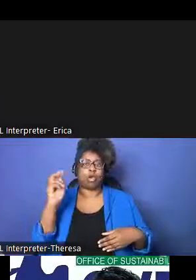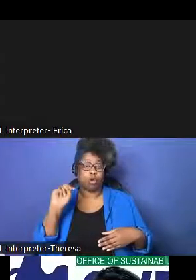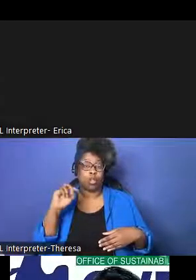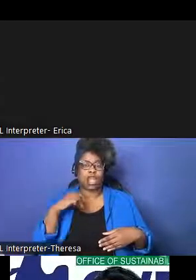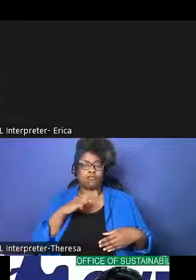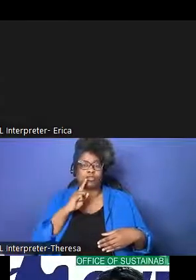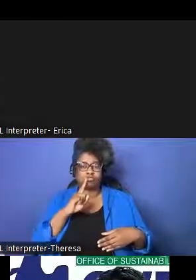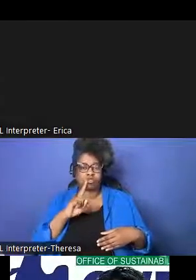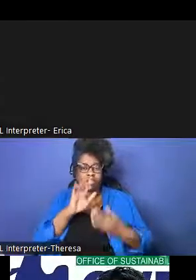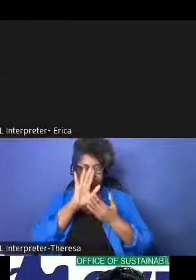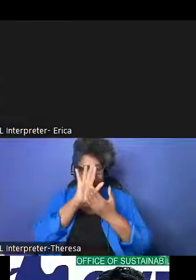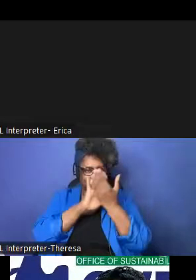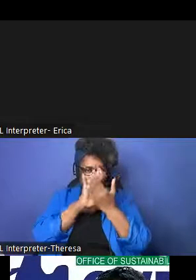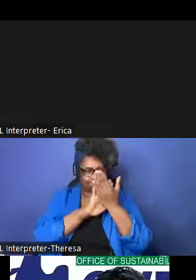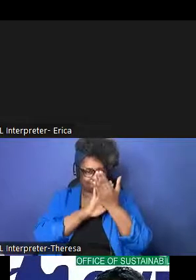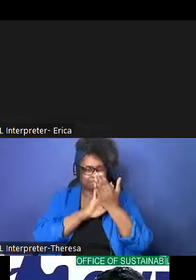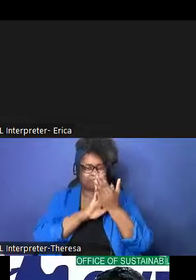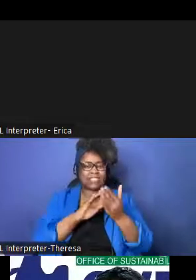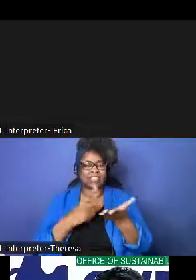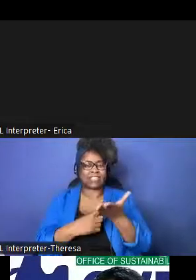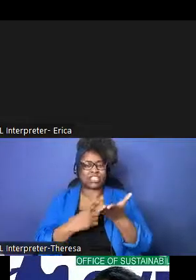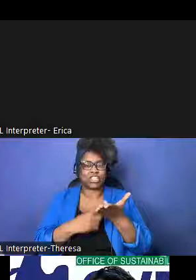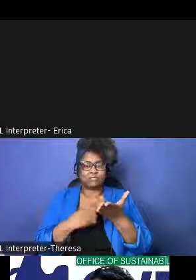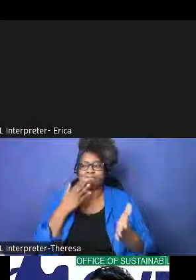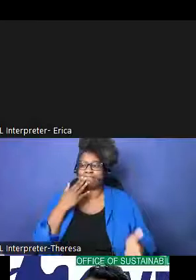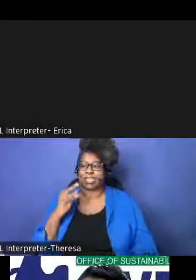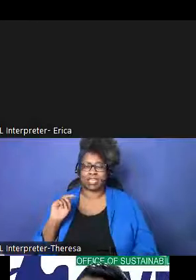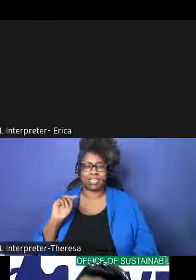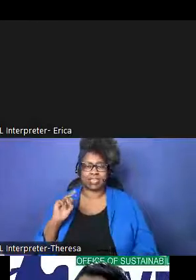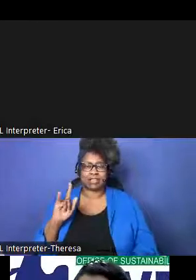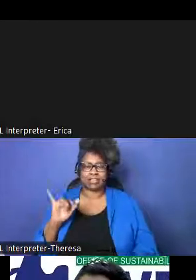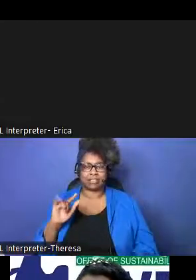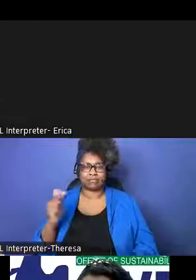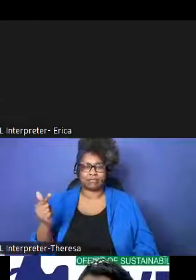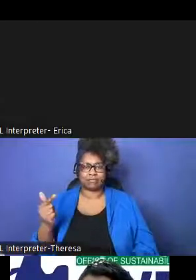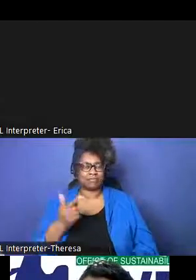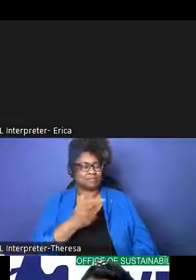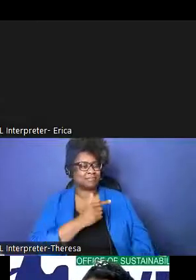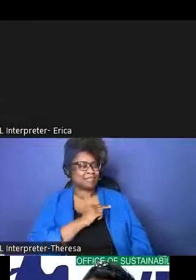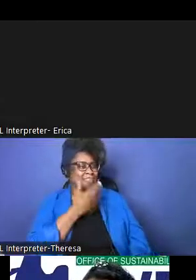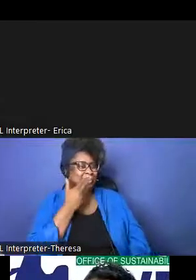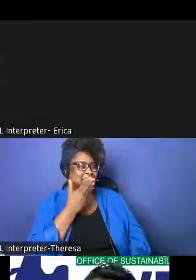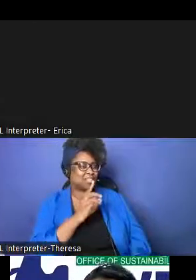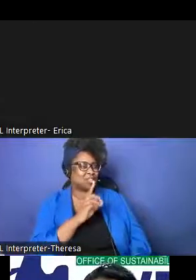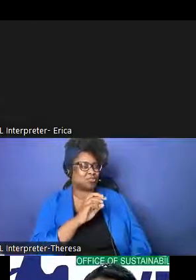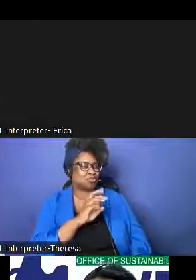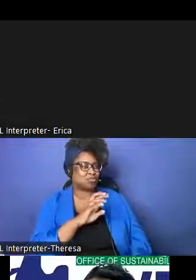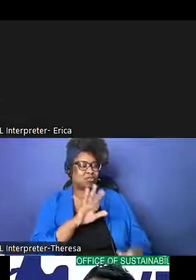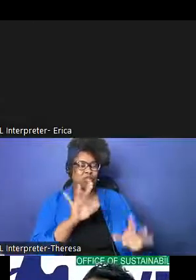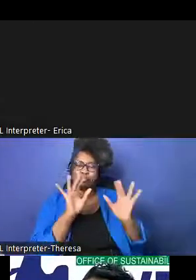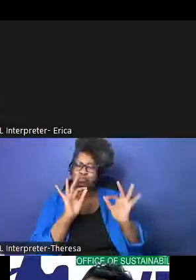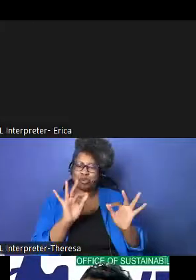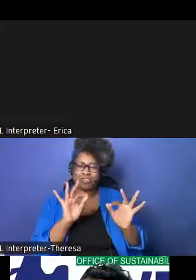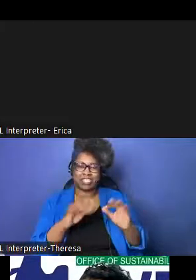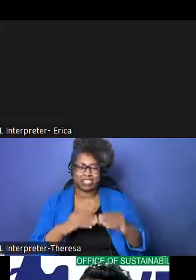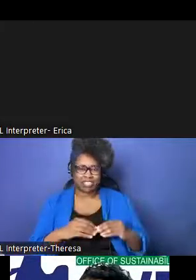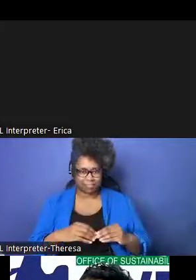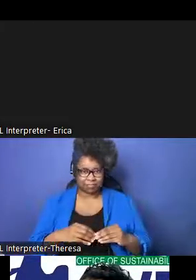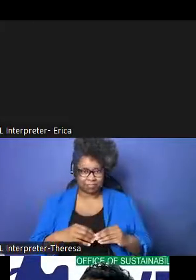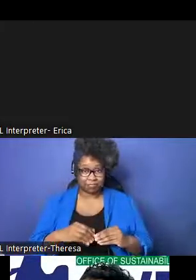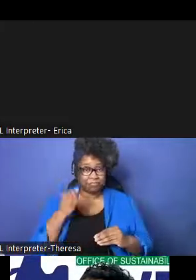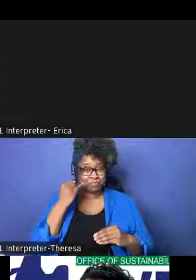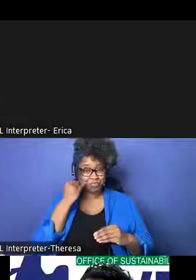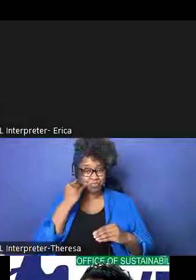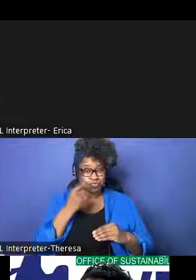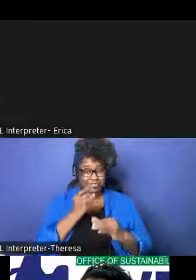discussion. Thanks, Natalie. Back to you. Thanks so much, Drew. It's a perfect transition. If you are like me,